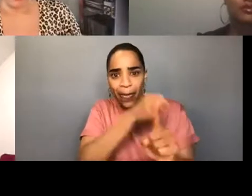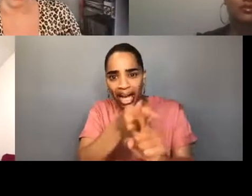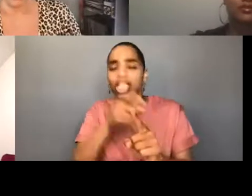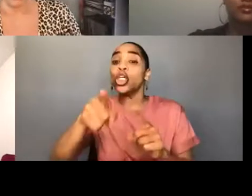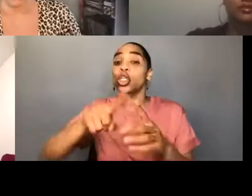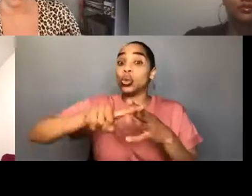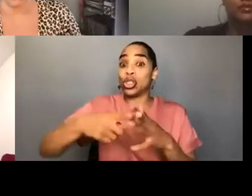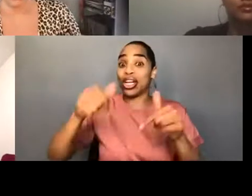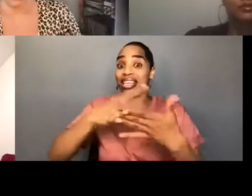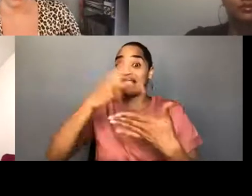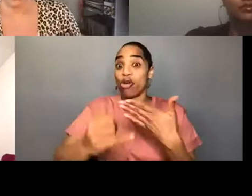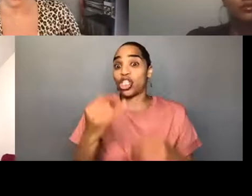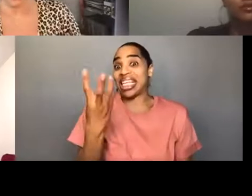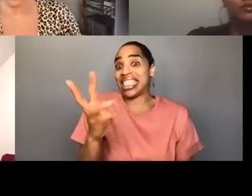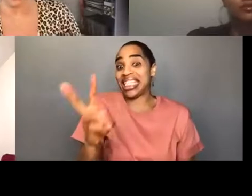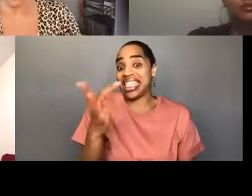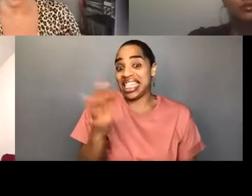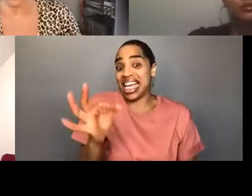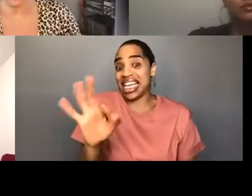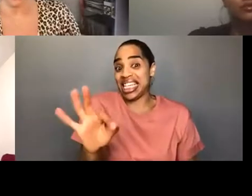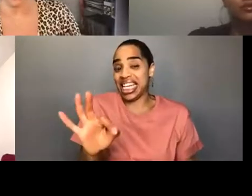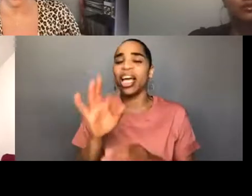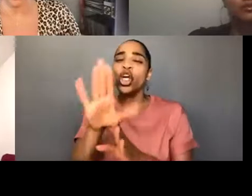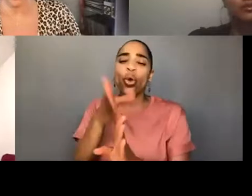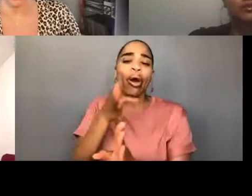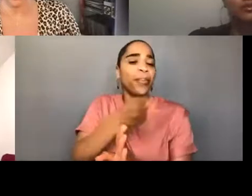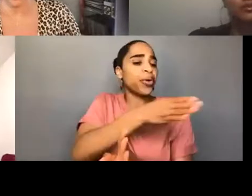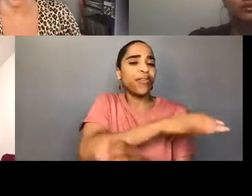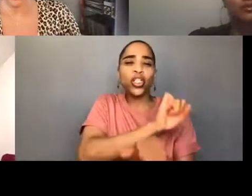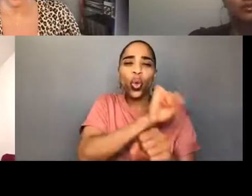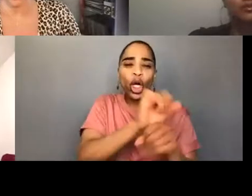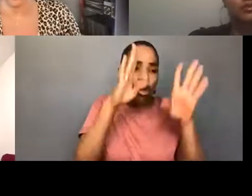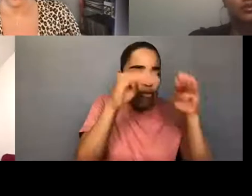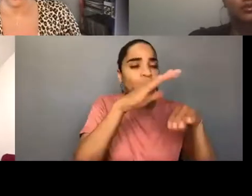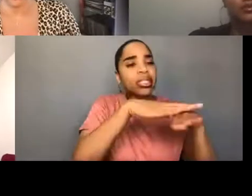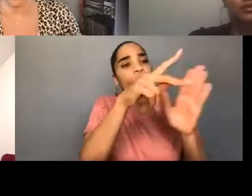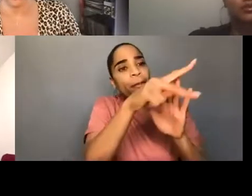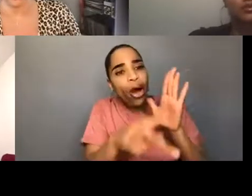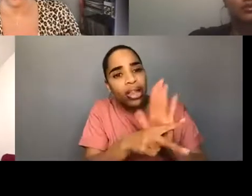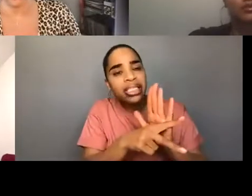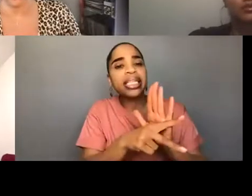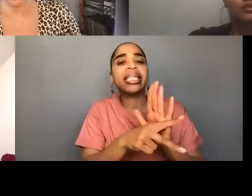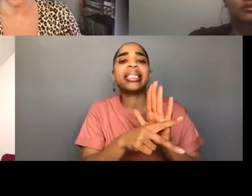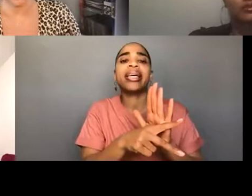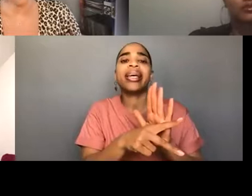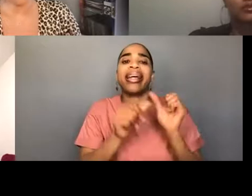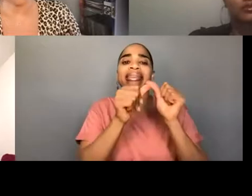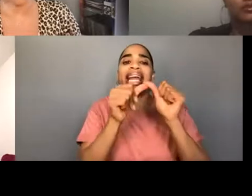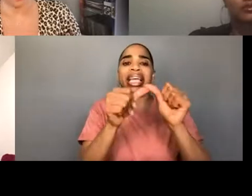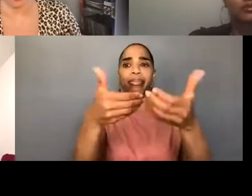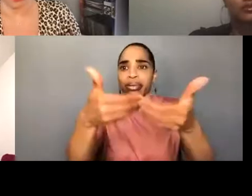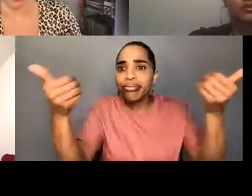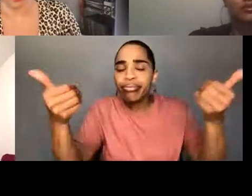1619 Project, what impact did your previous work focusing on the policies that maintain segregation in